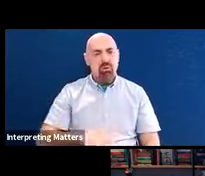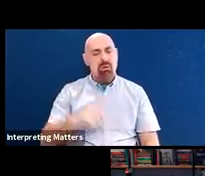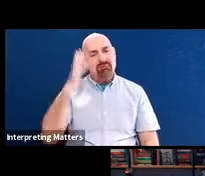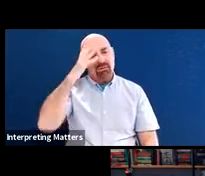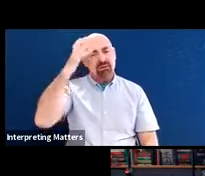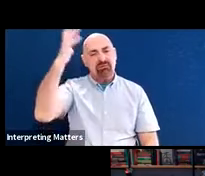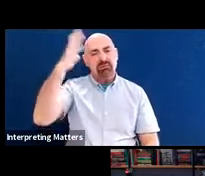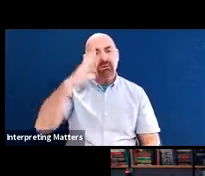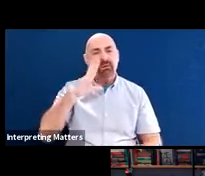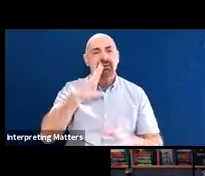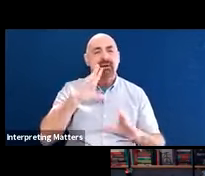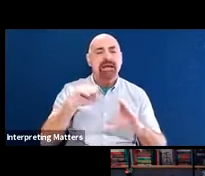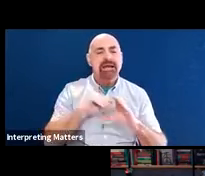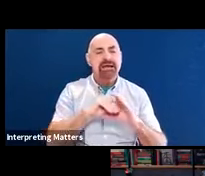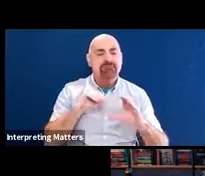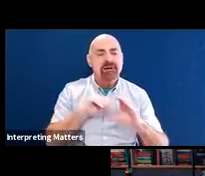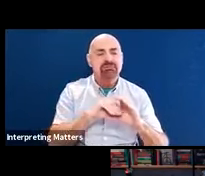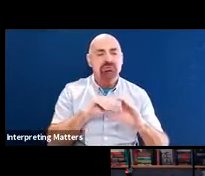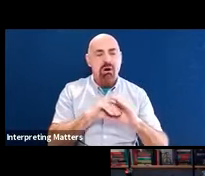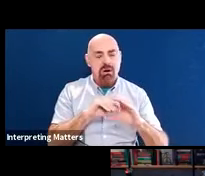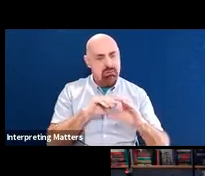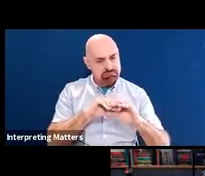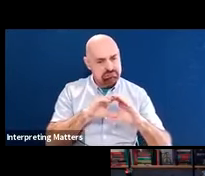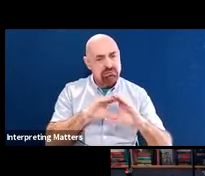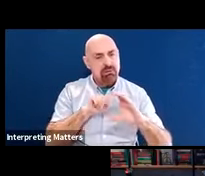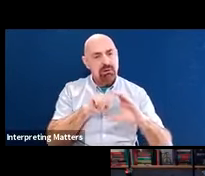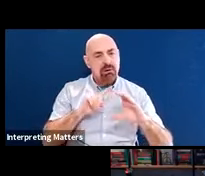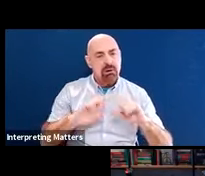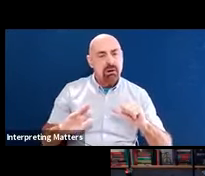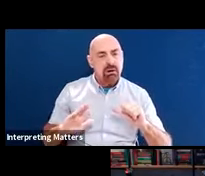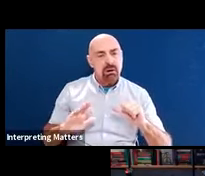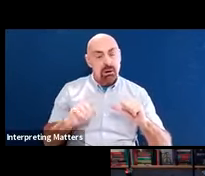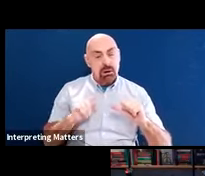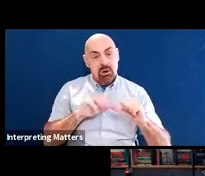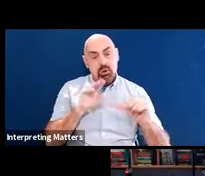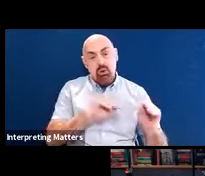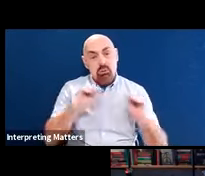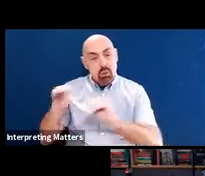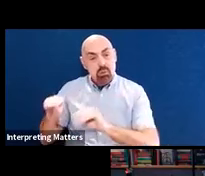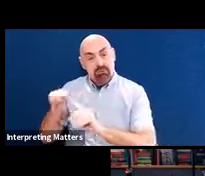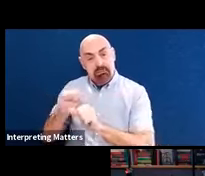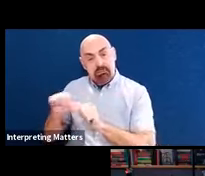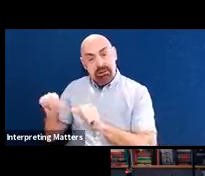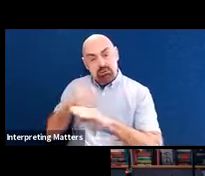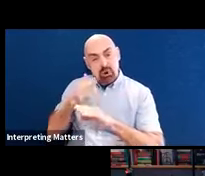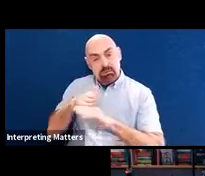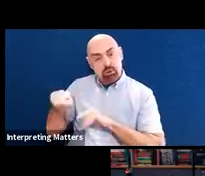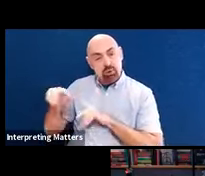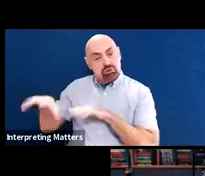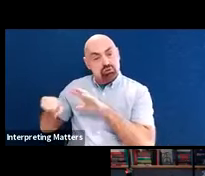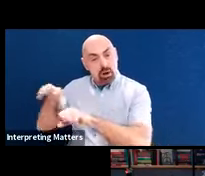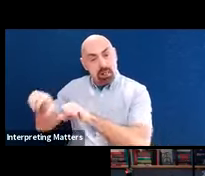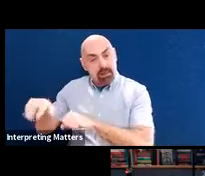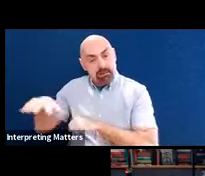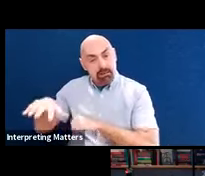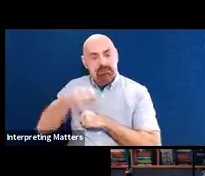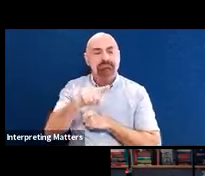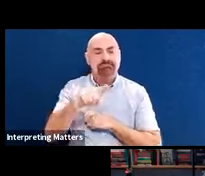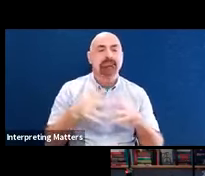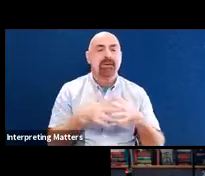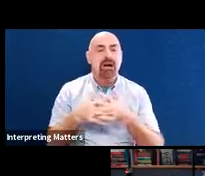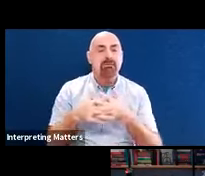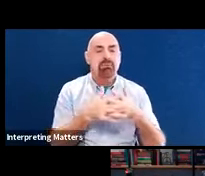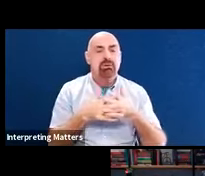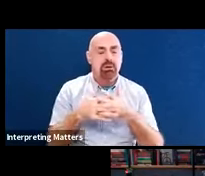as an investor. So I'm reading here, as investor of the first resort to move better jobs to struggling places. So in the United States